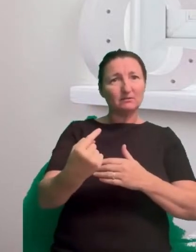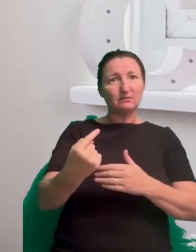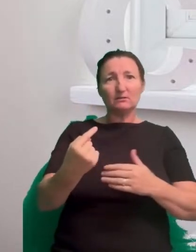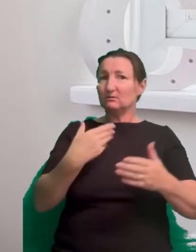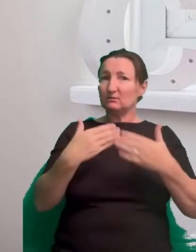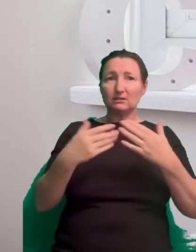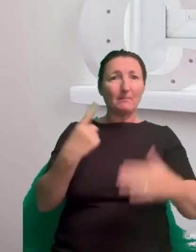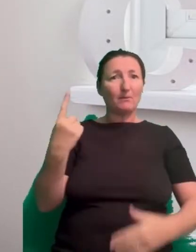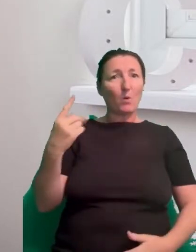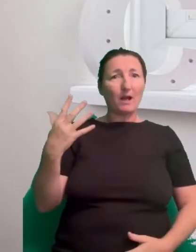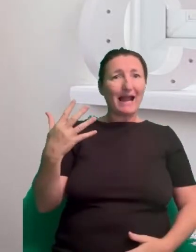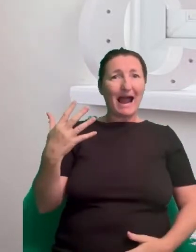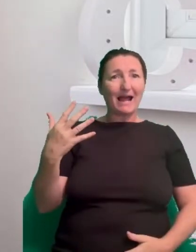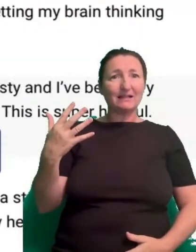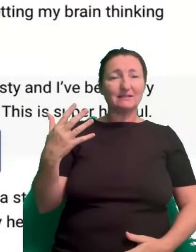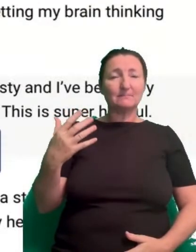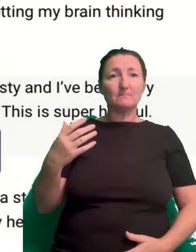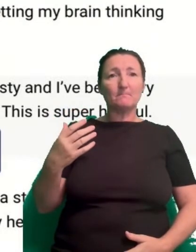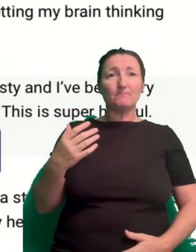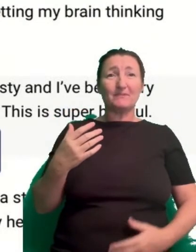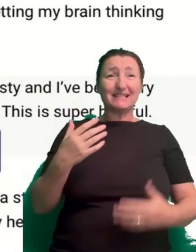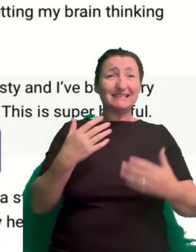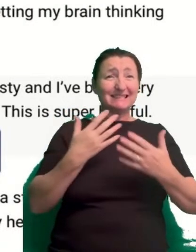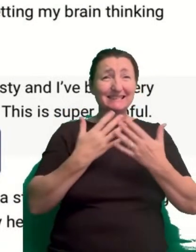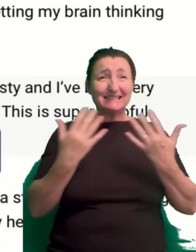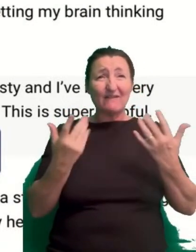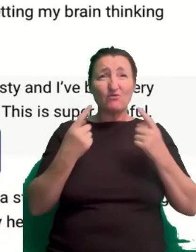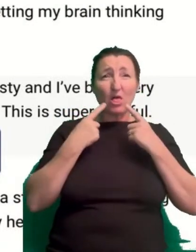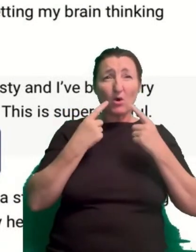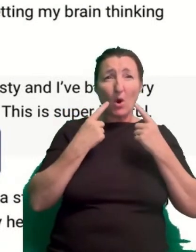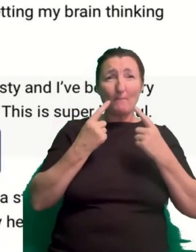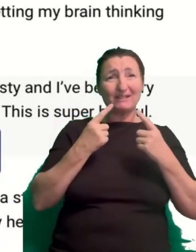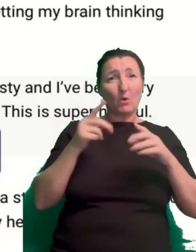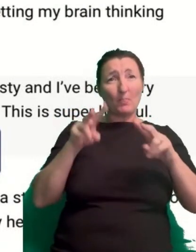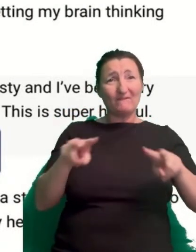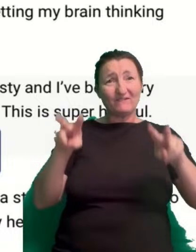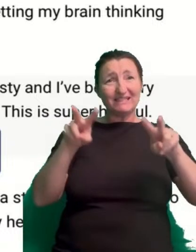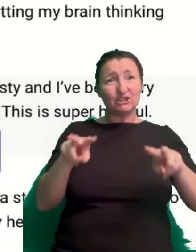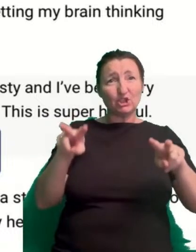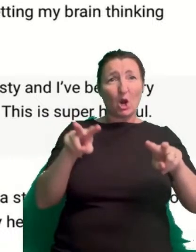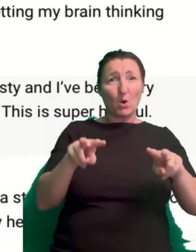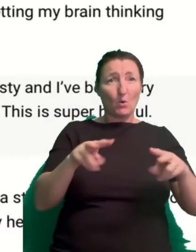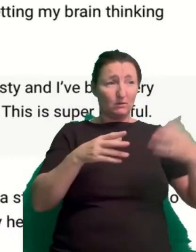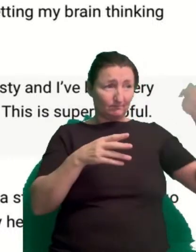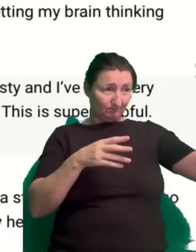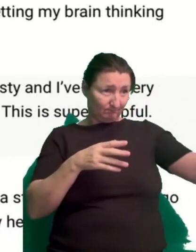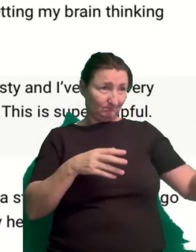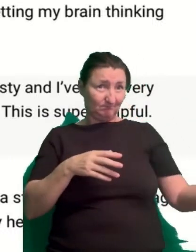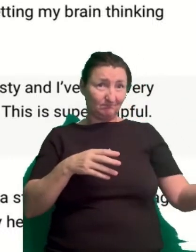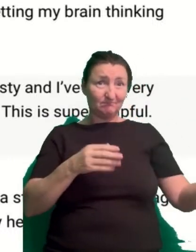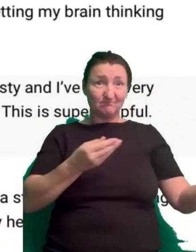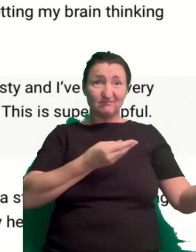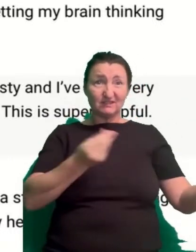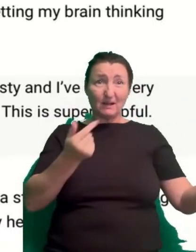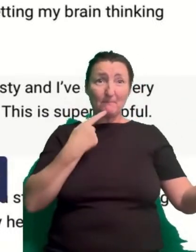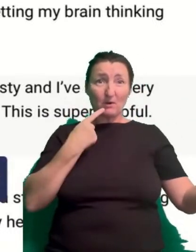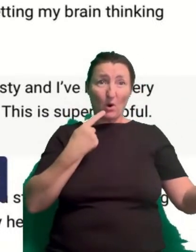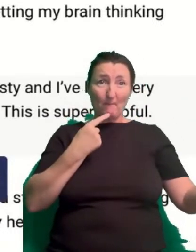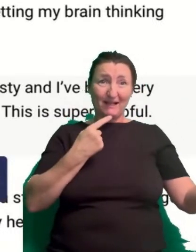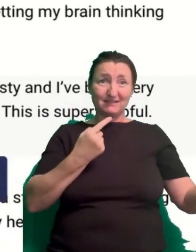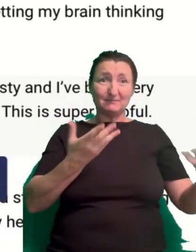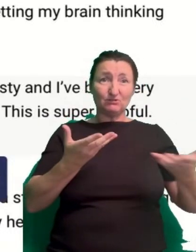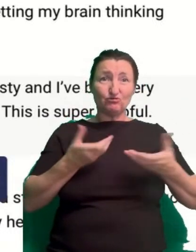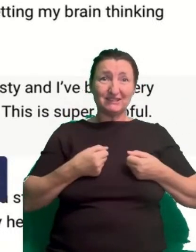you can and still have a disability. I have had several comments on my YouTube video. Here are some of the comments I